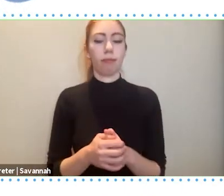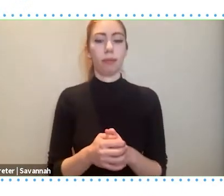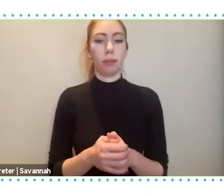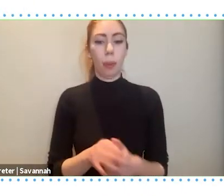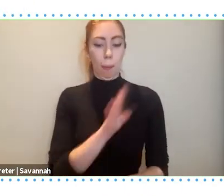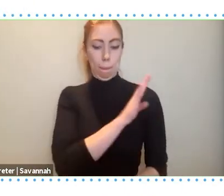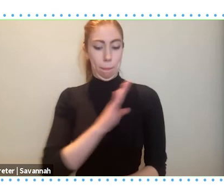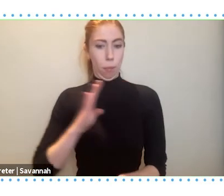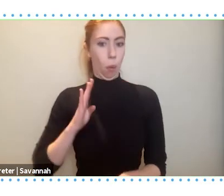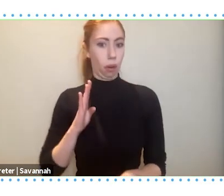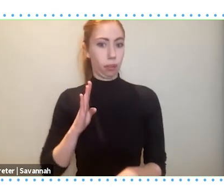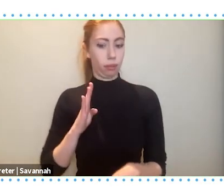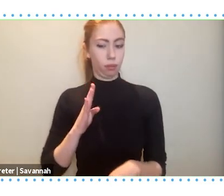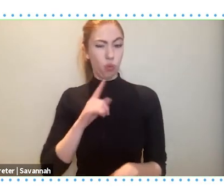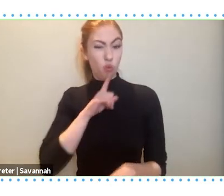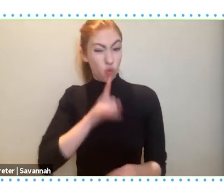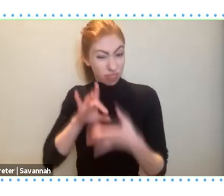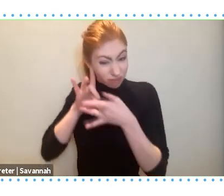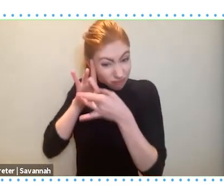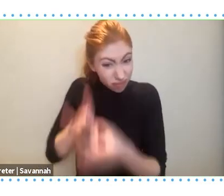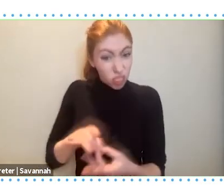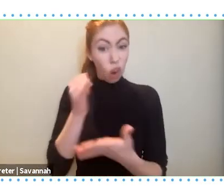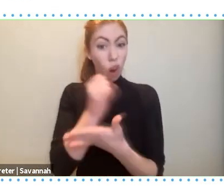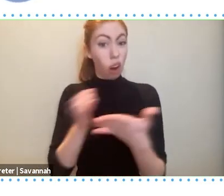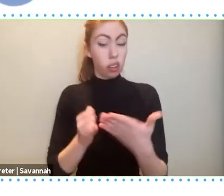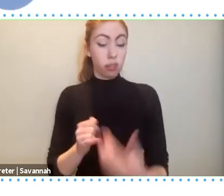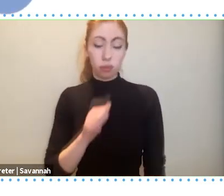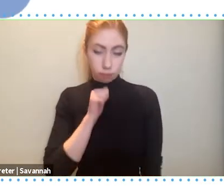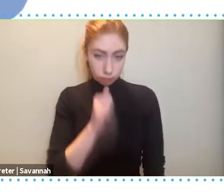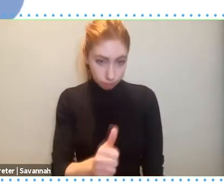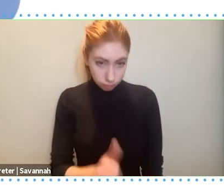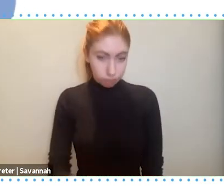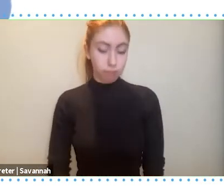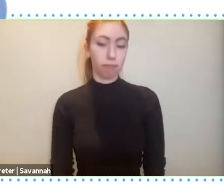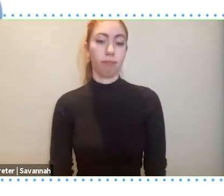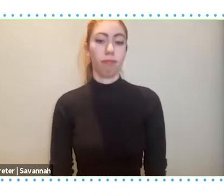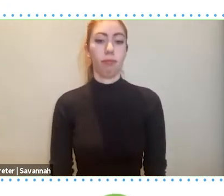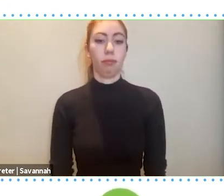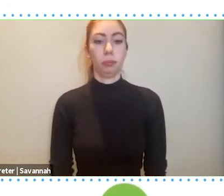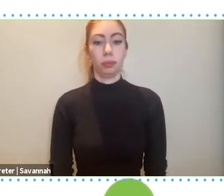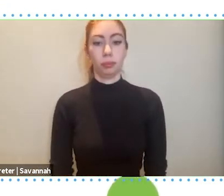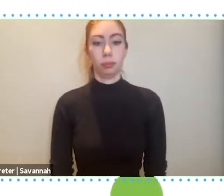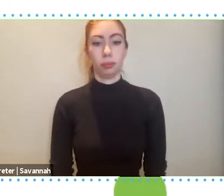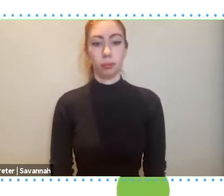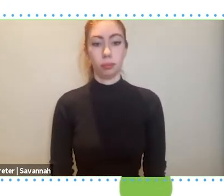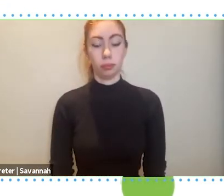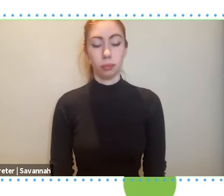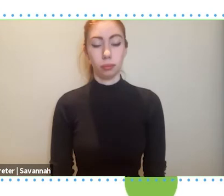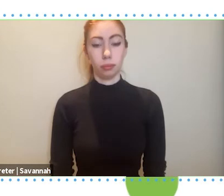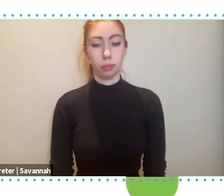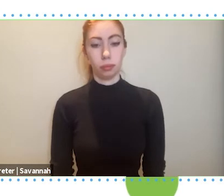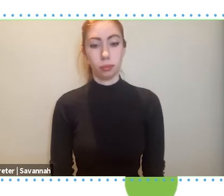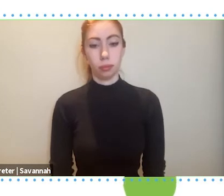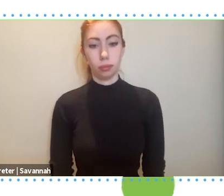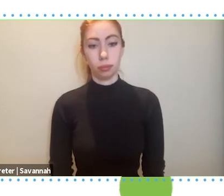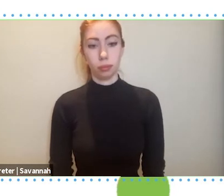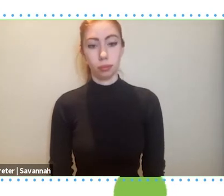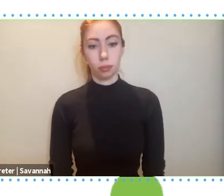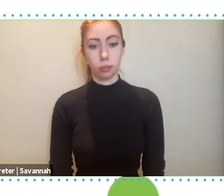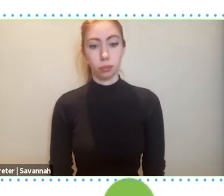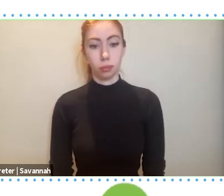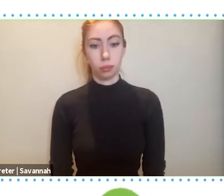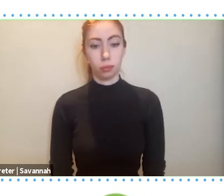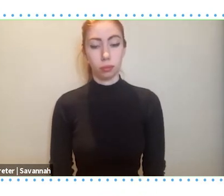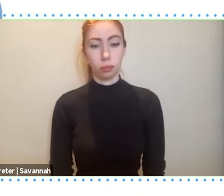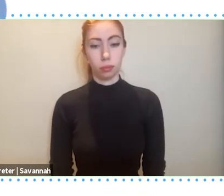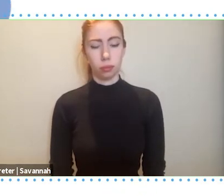not connected to the art, that there's a lack of clarity of roles, again, that comes up. And then looking at what is that continuity? If there's